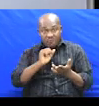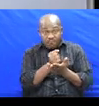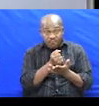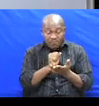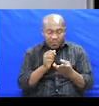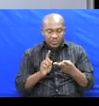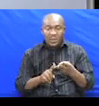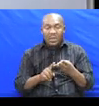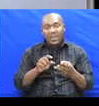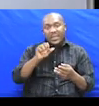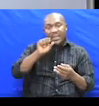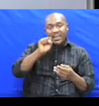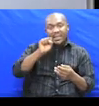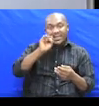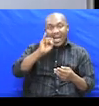coffee,